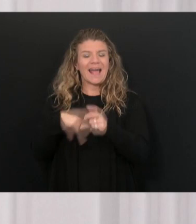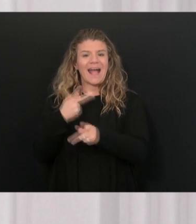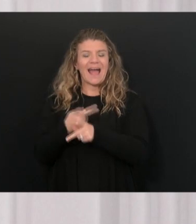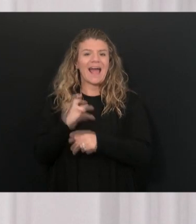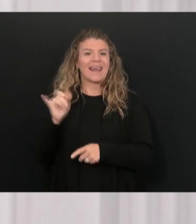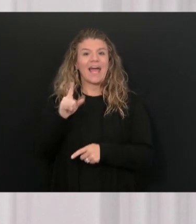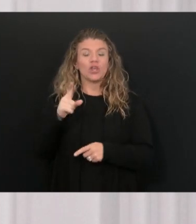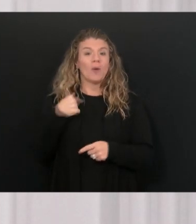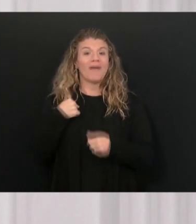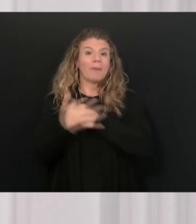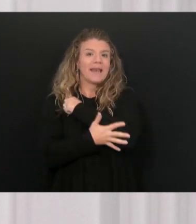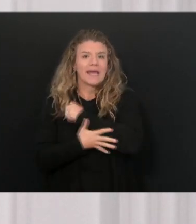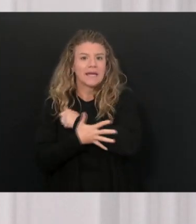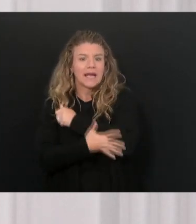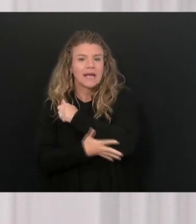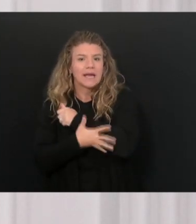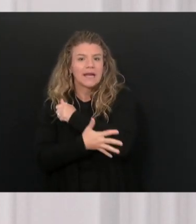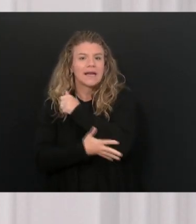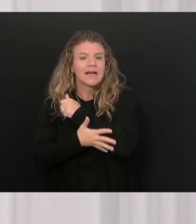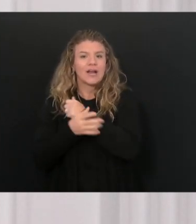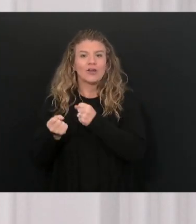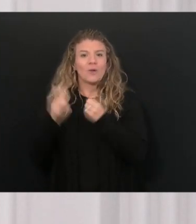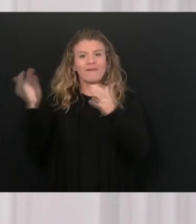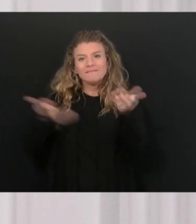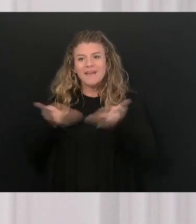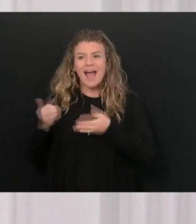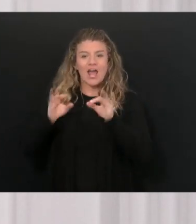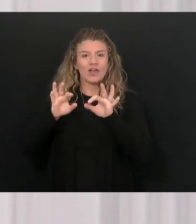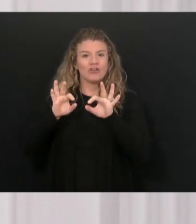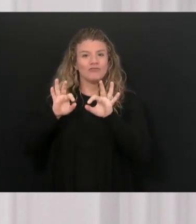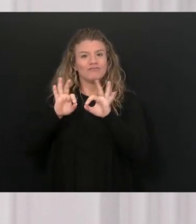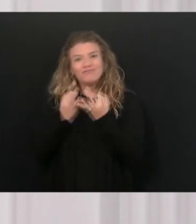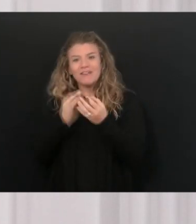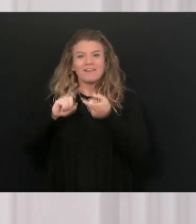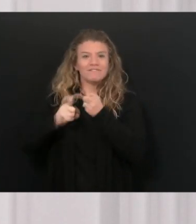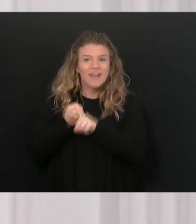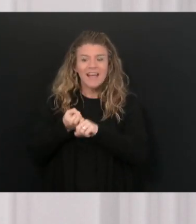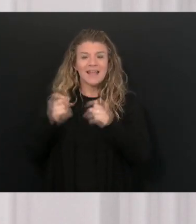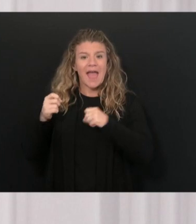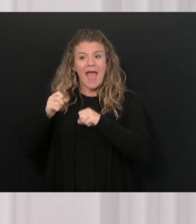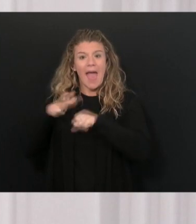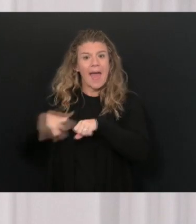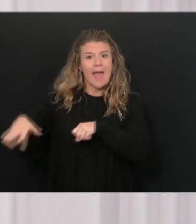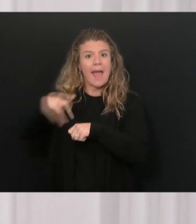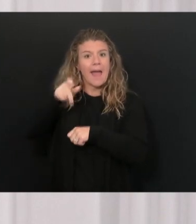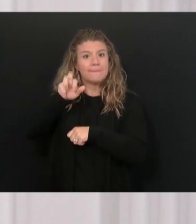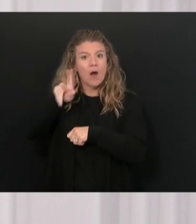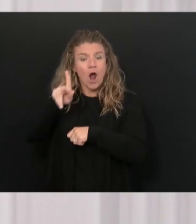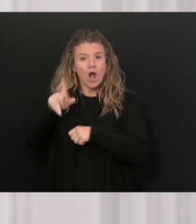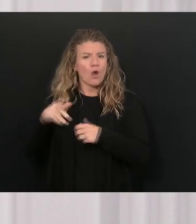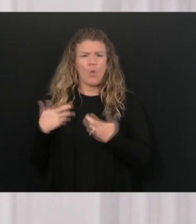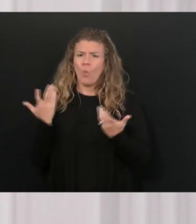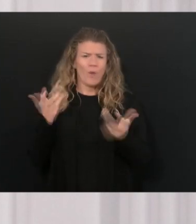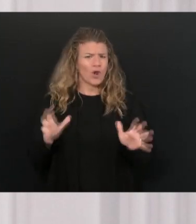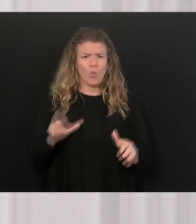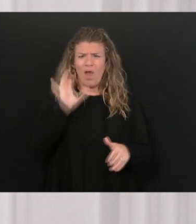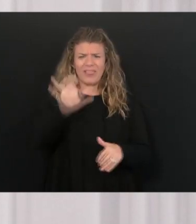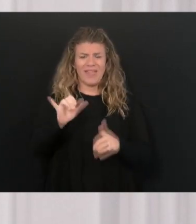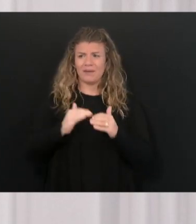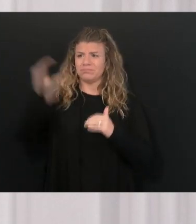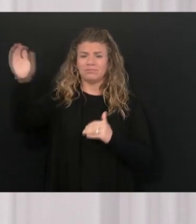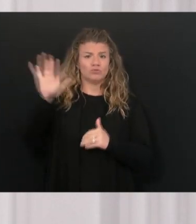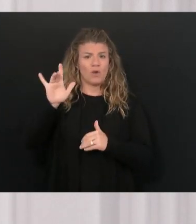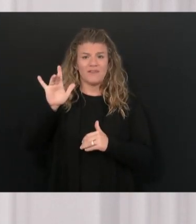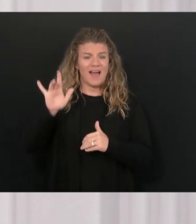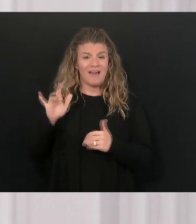hoc picnic, where a group of people just gather in a park or something. Those are the things we're trying to discourage, that don't have any